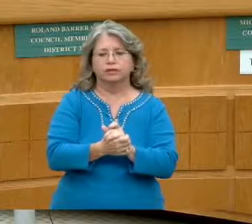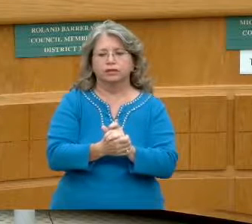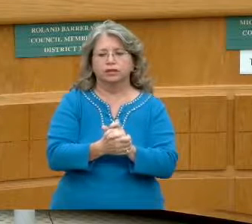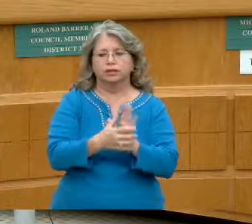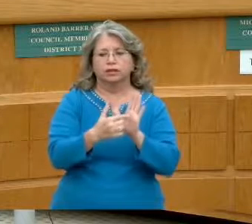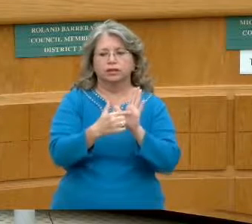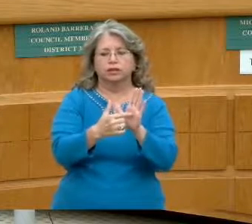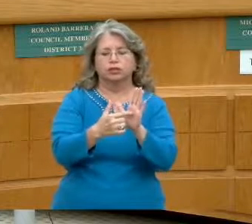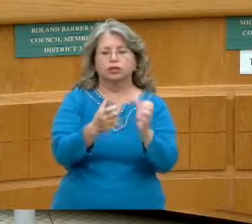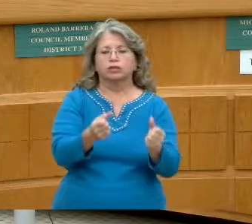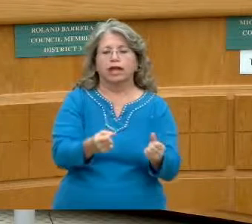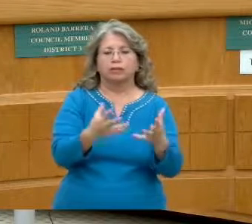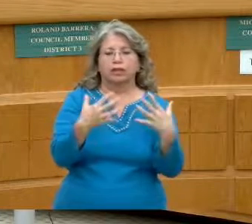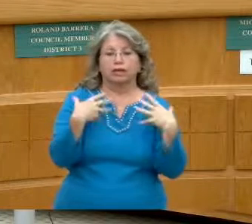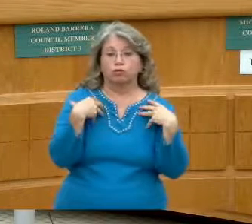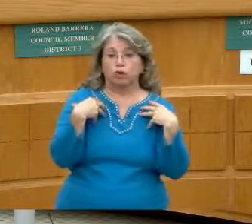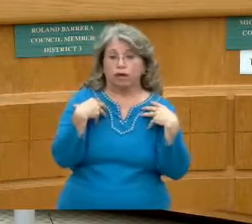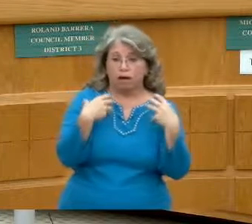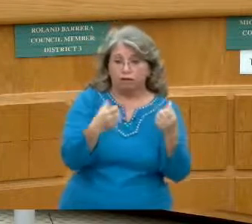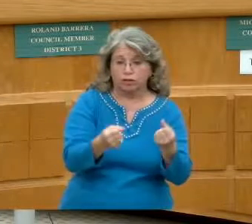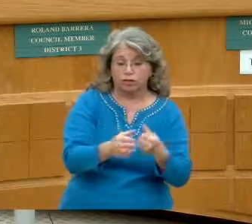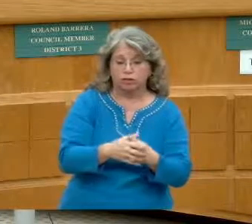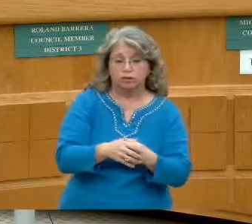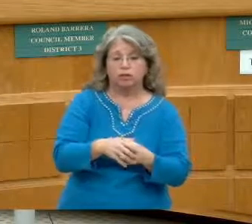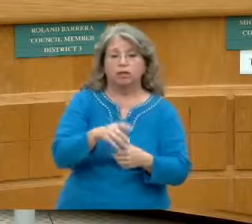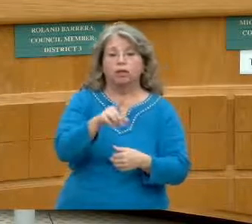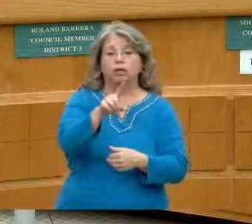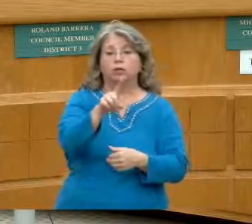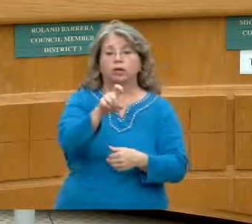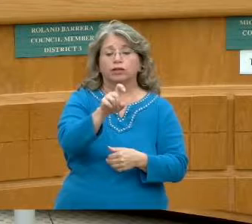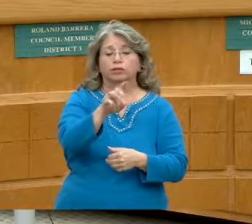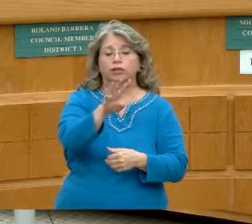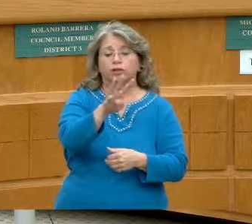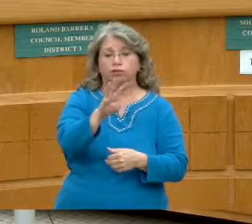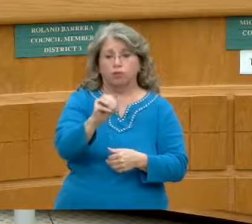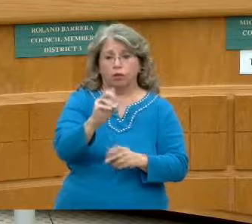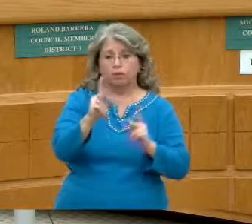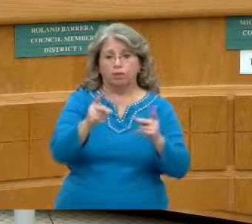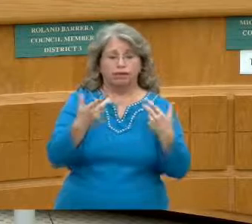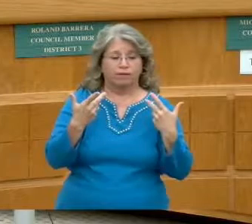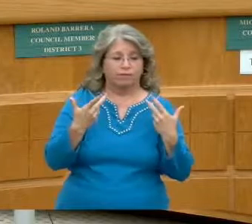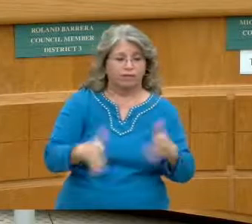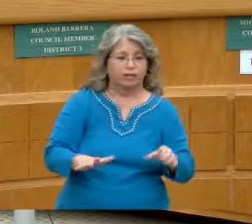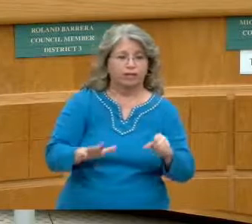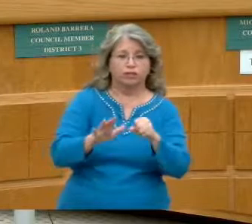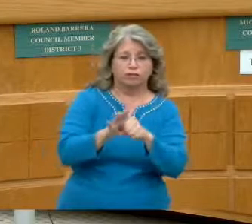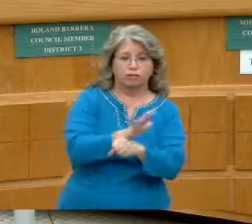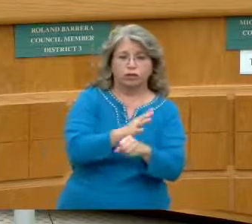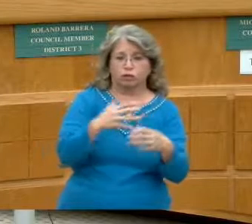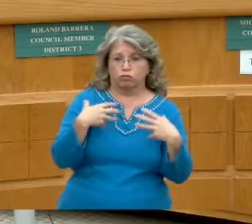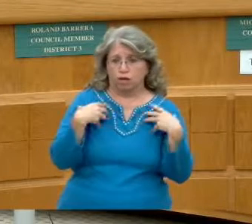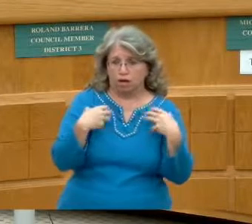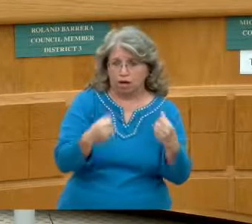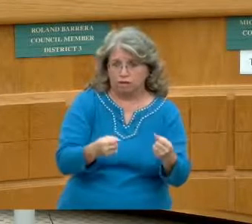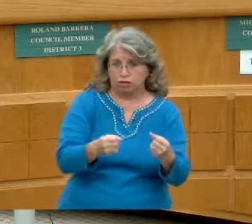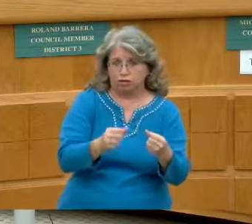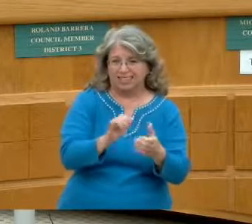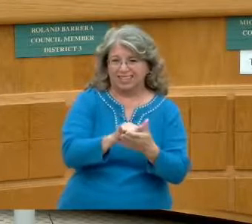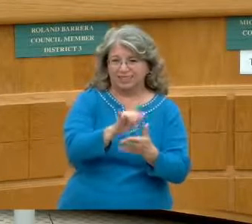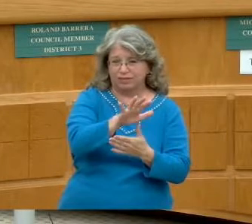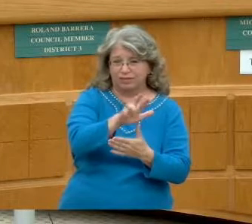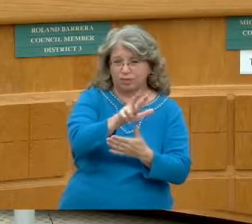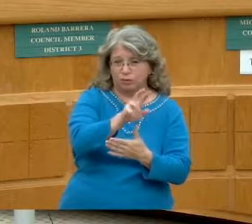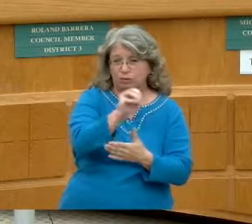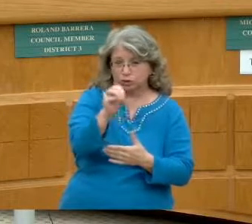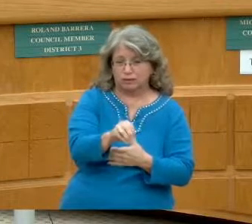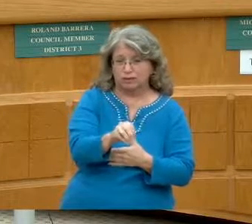then the recovered cases. So 140 persons have recovered, or 53%. So the majority of the cases are